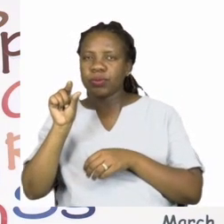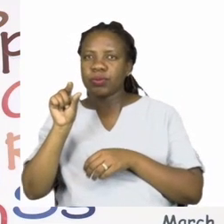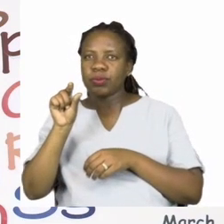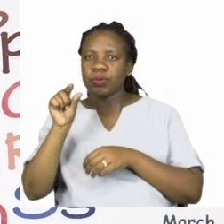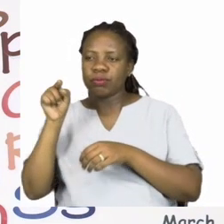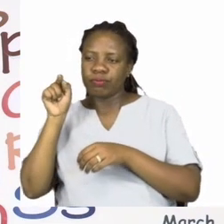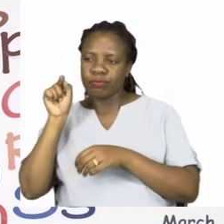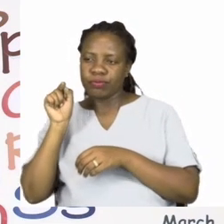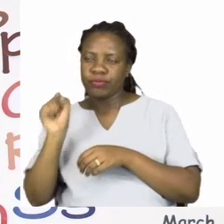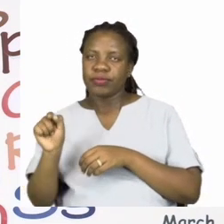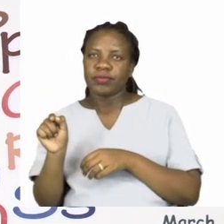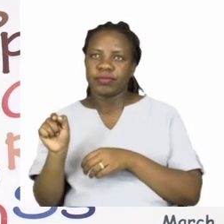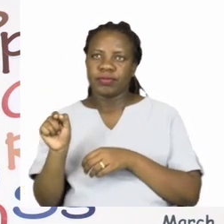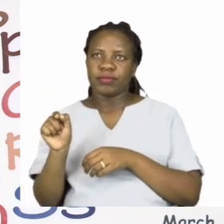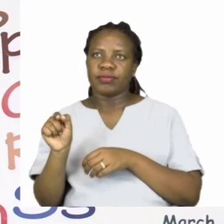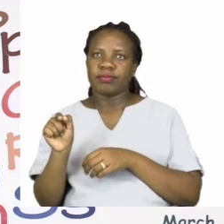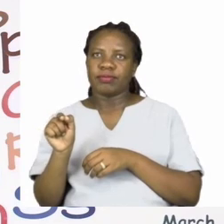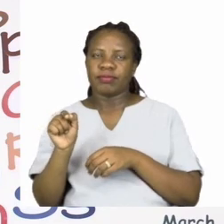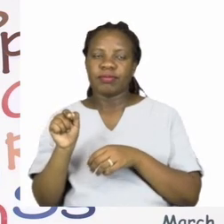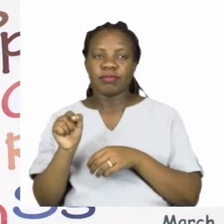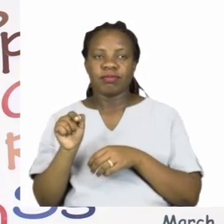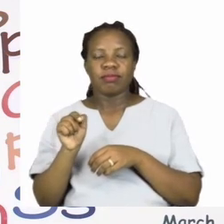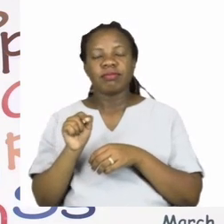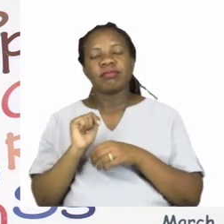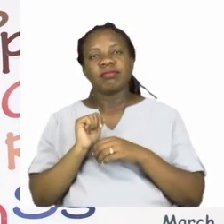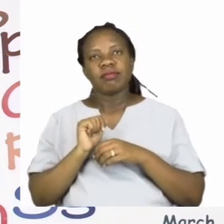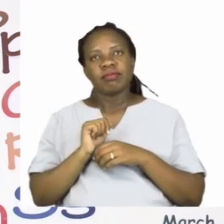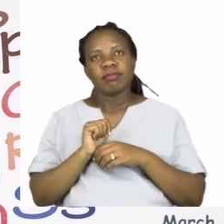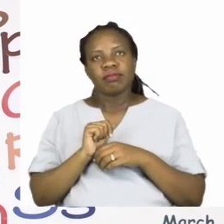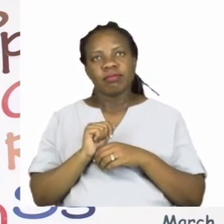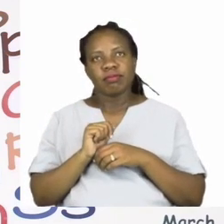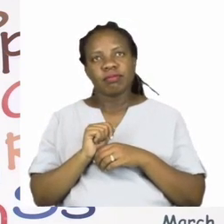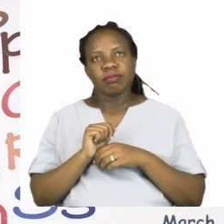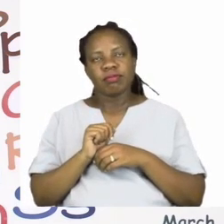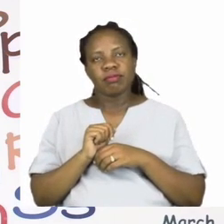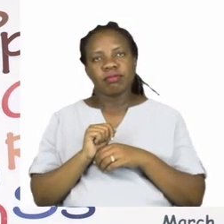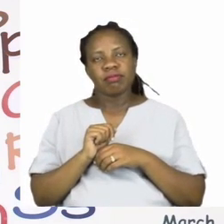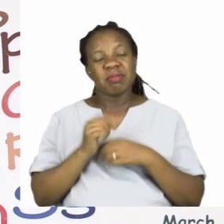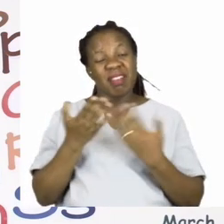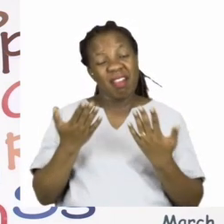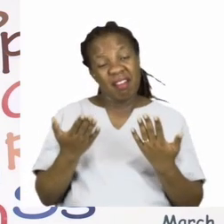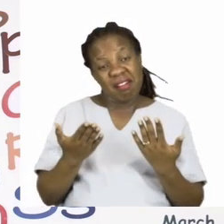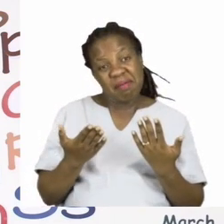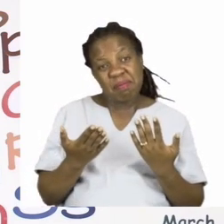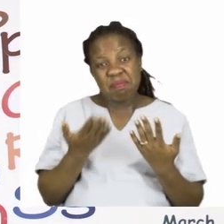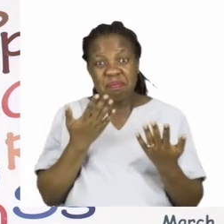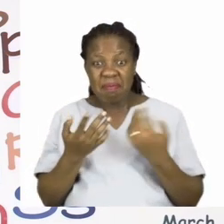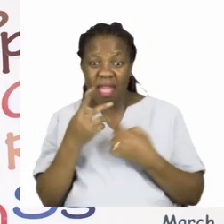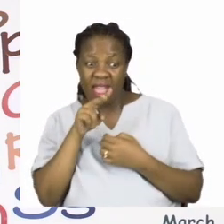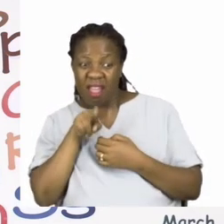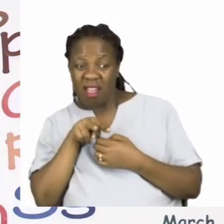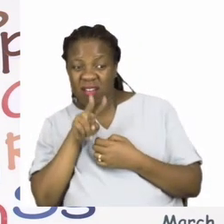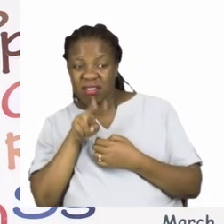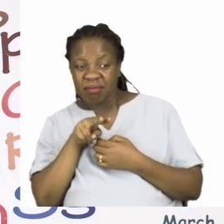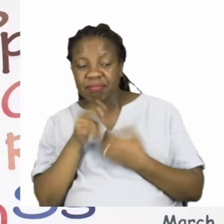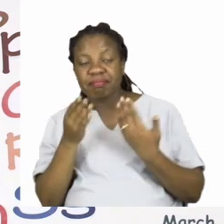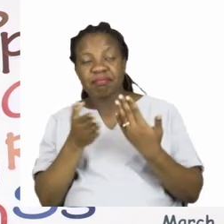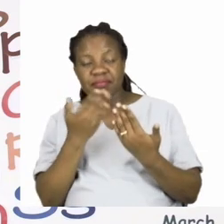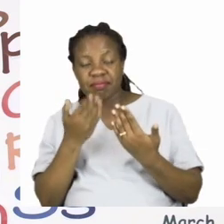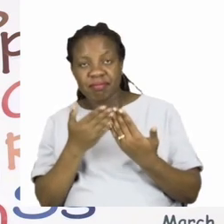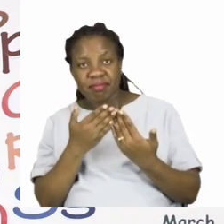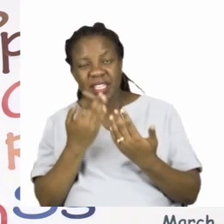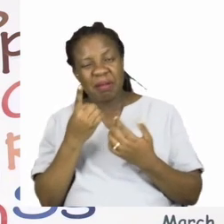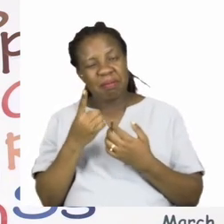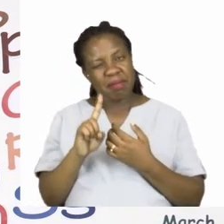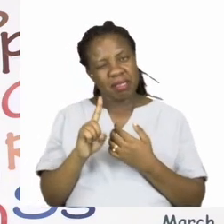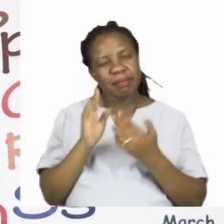stop. Take your time with this one. I know it might sound easy, but don't forget to read your sentences after you write